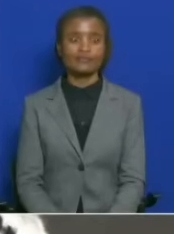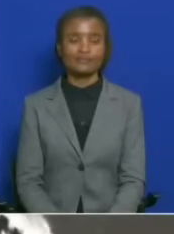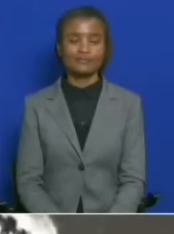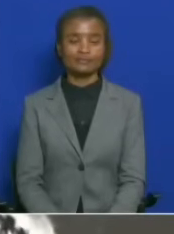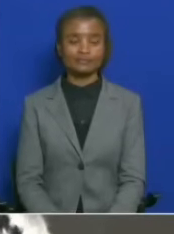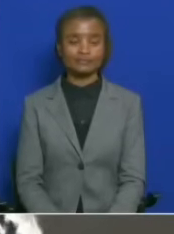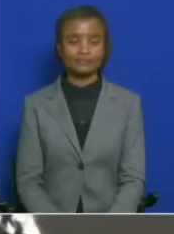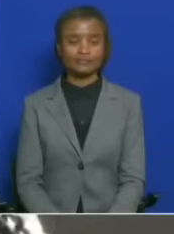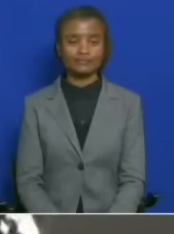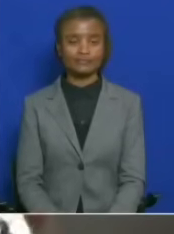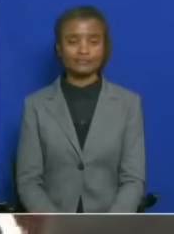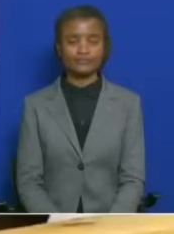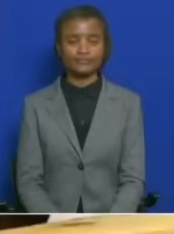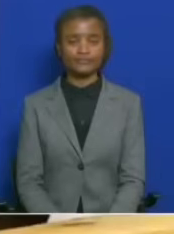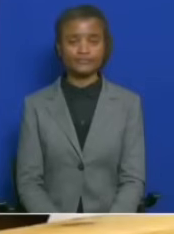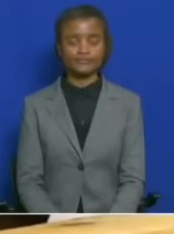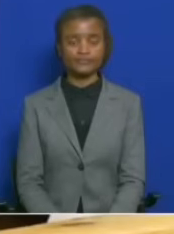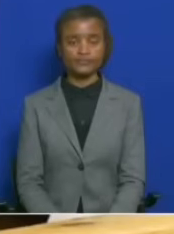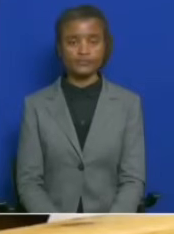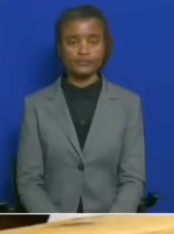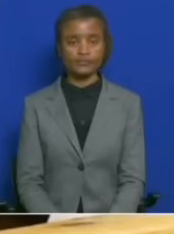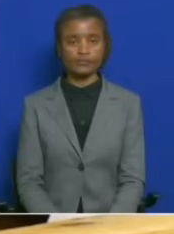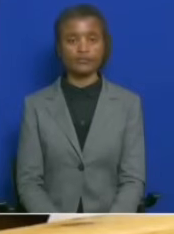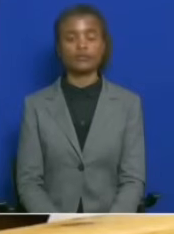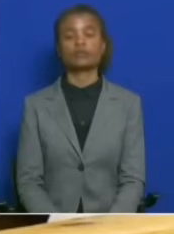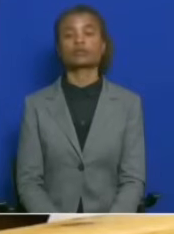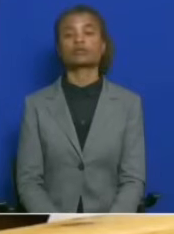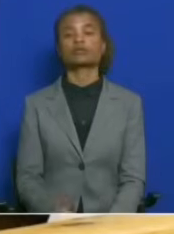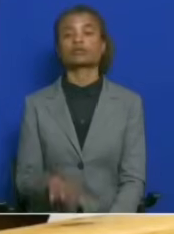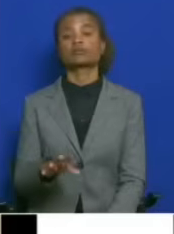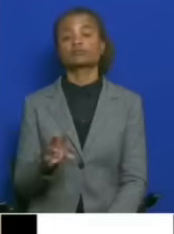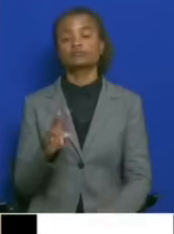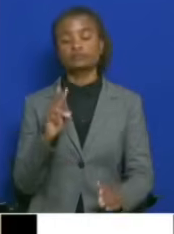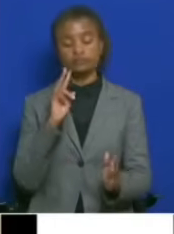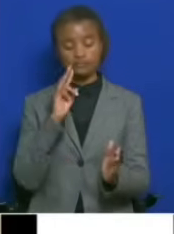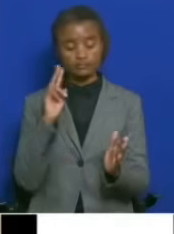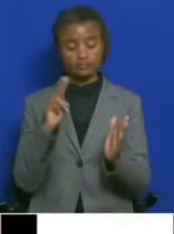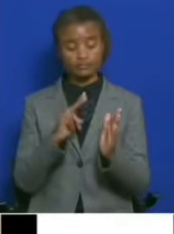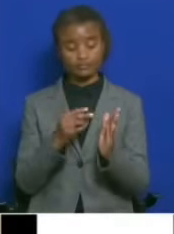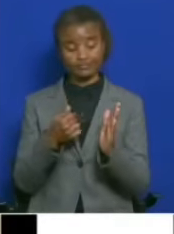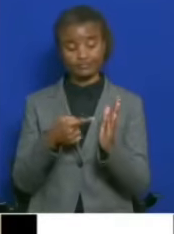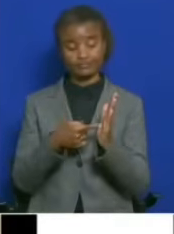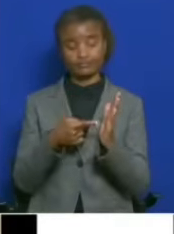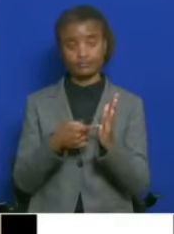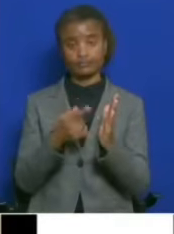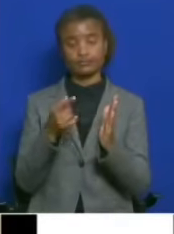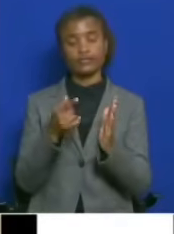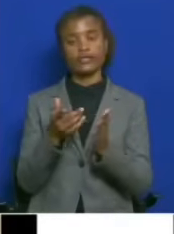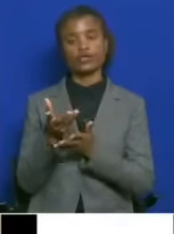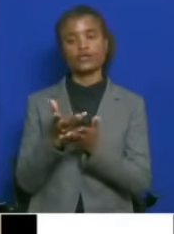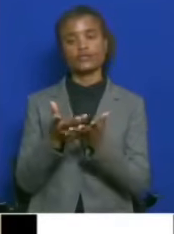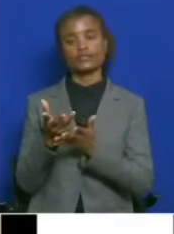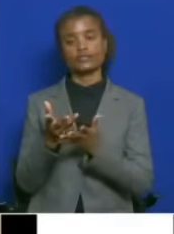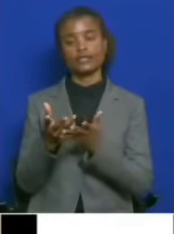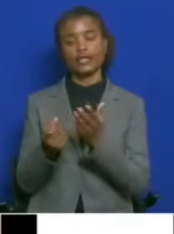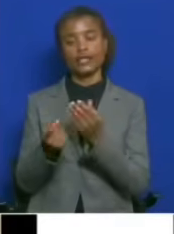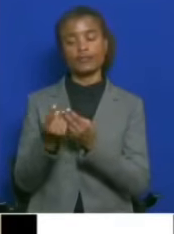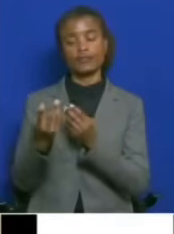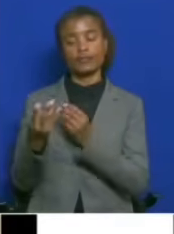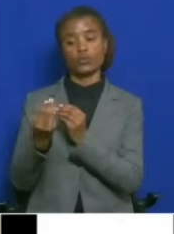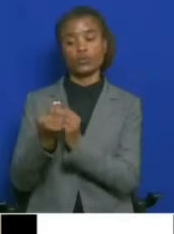And you'll see there the conversation now is between General Khan and Fani Molefe and Mr. Molefe's phone